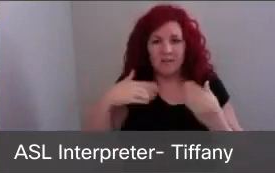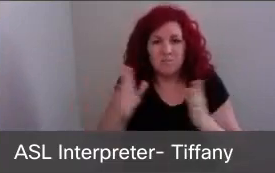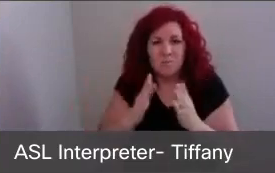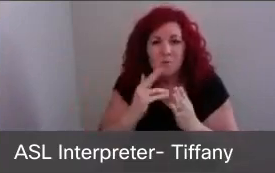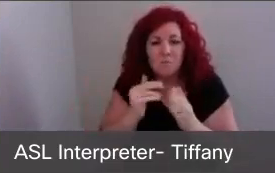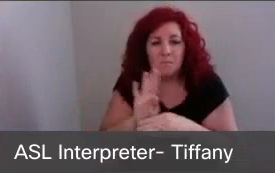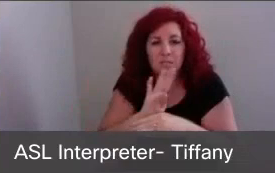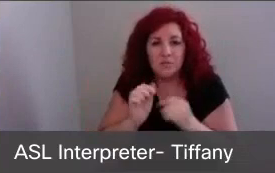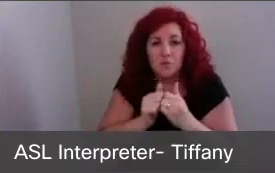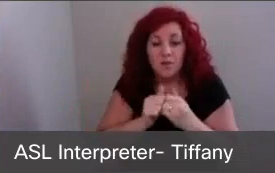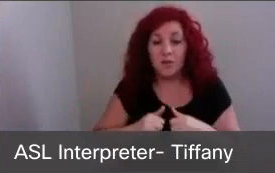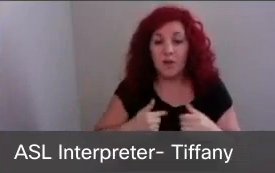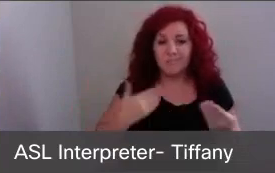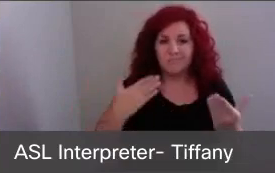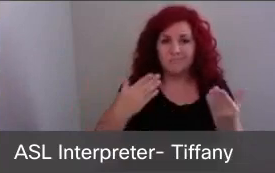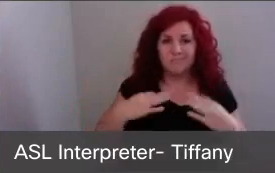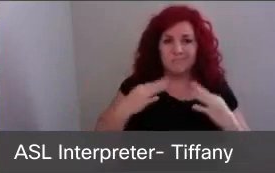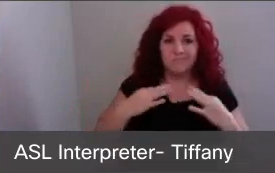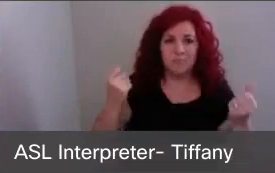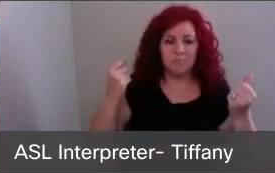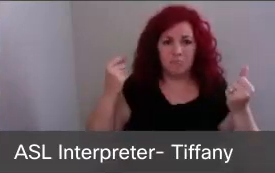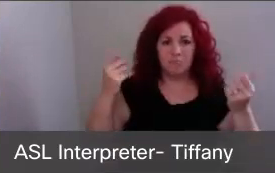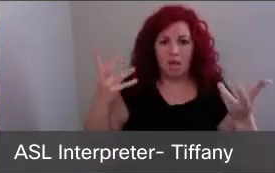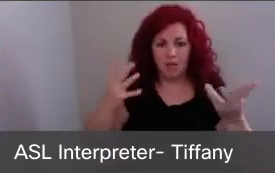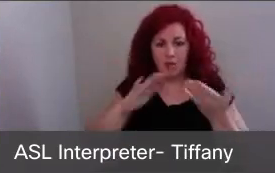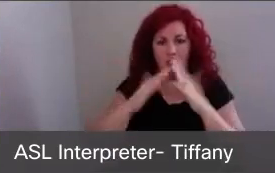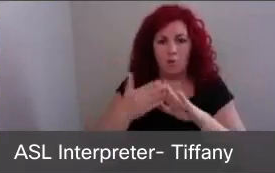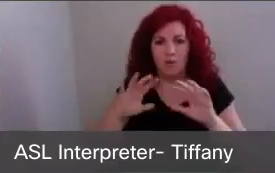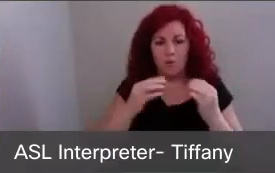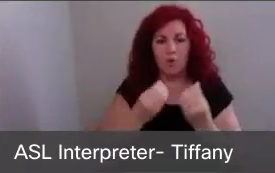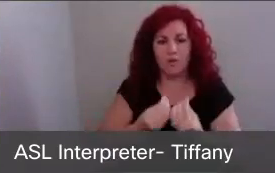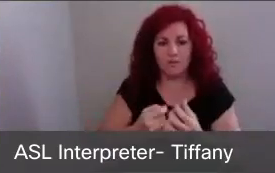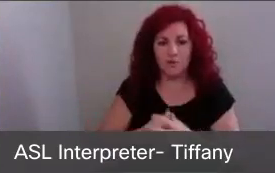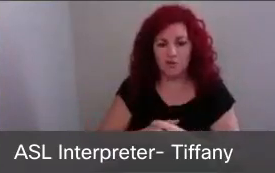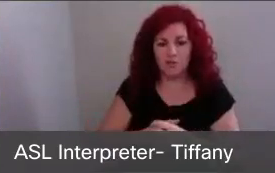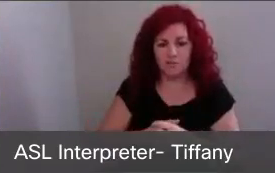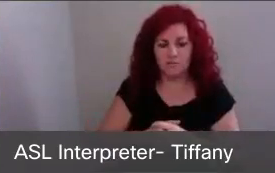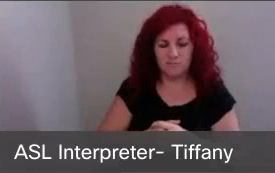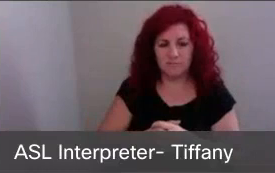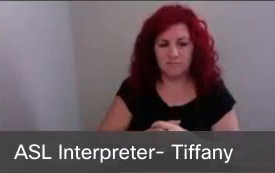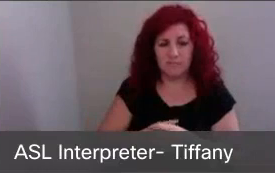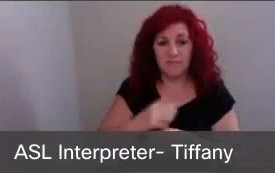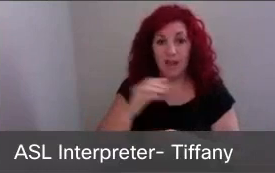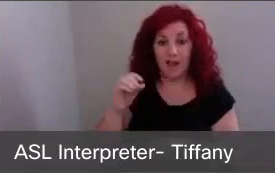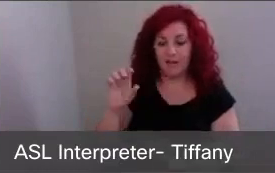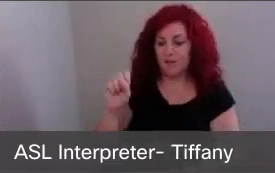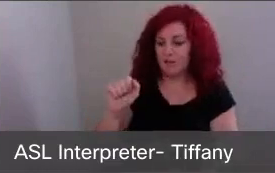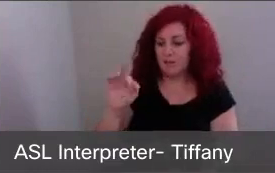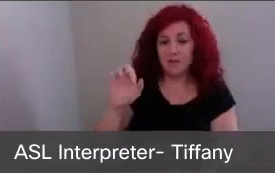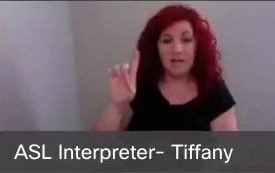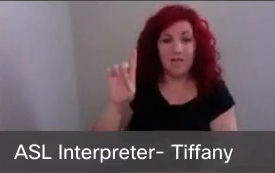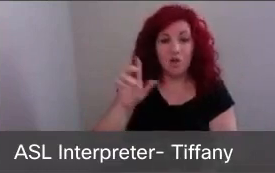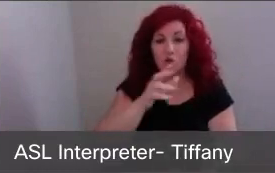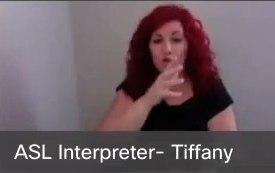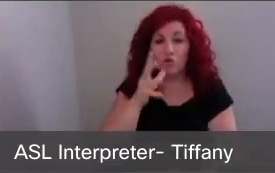together. I serve on a number of community organizations, and Safford and rural